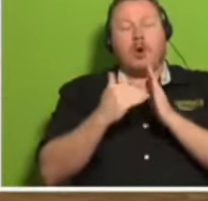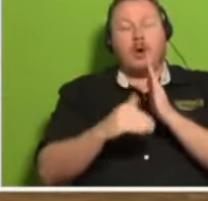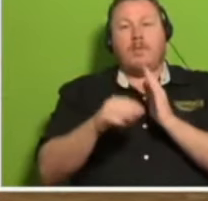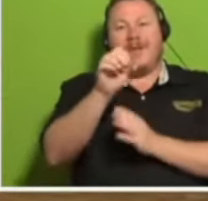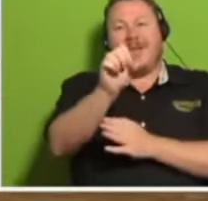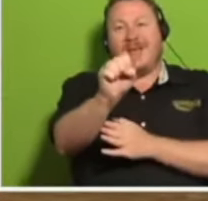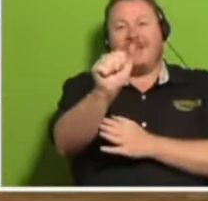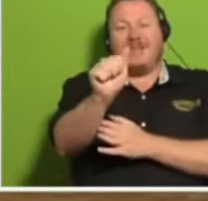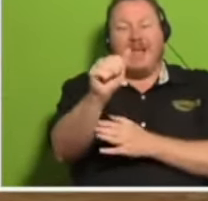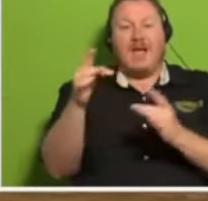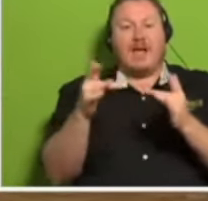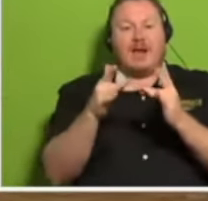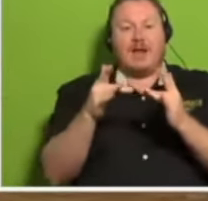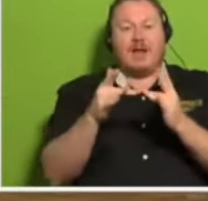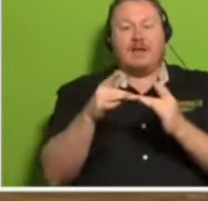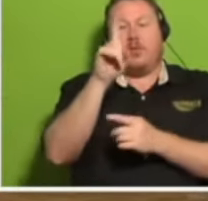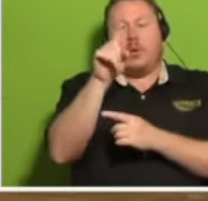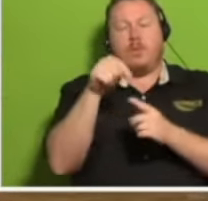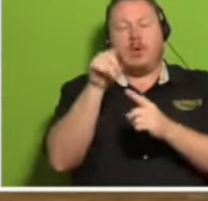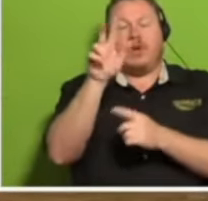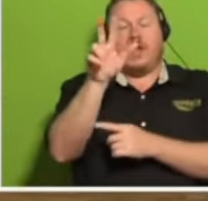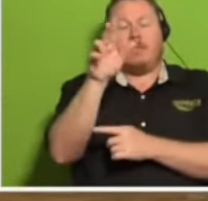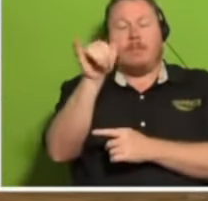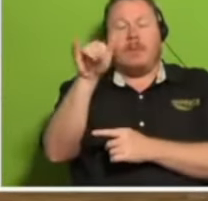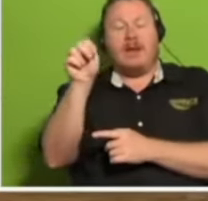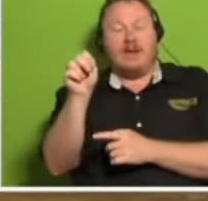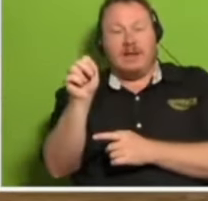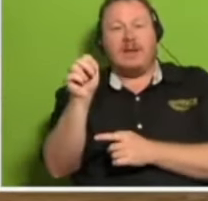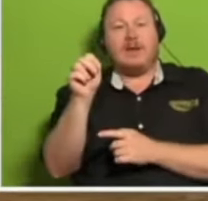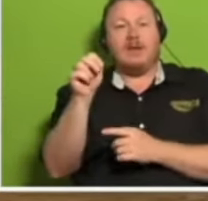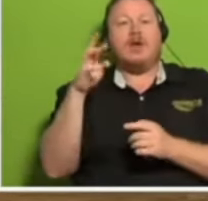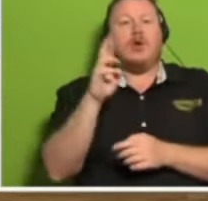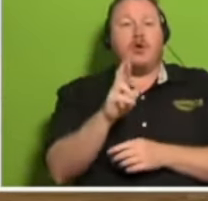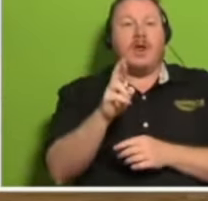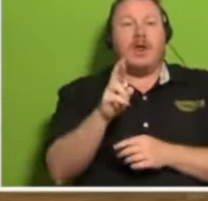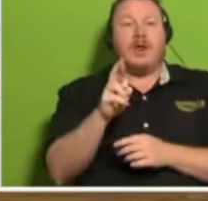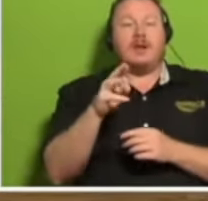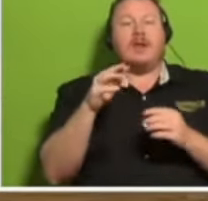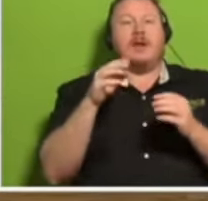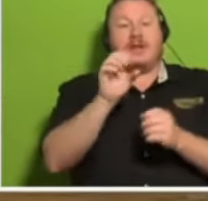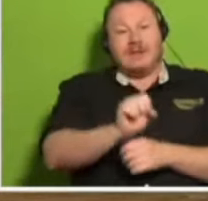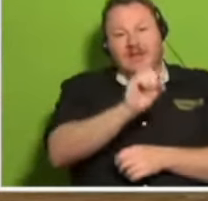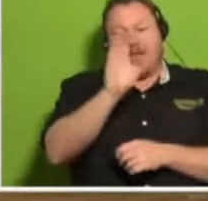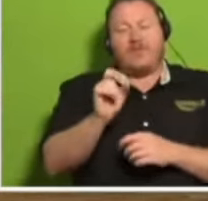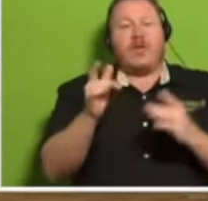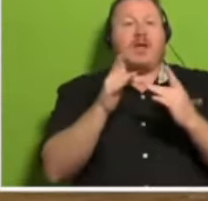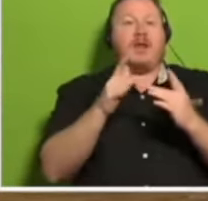the budget allocates 1.8 billion to SA Connect Phase 1 and Phase 2.